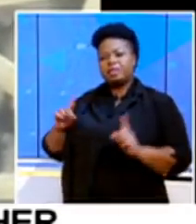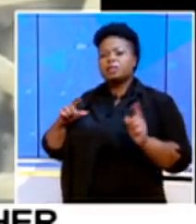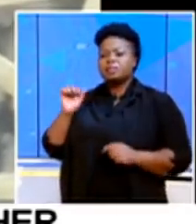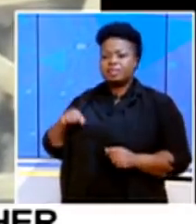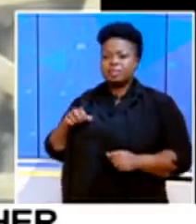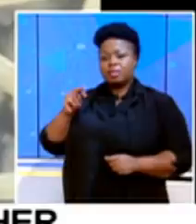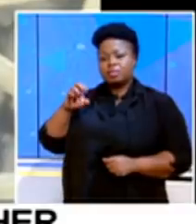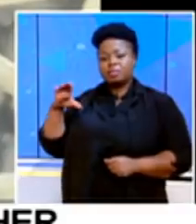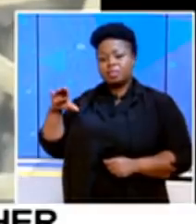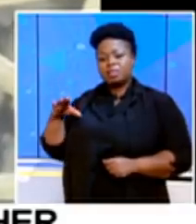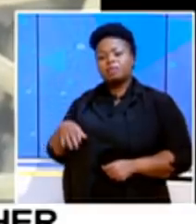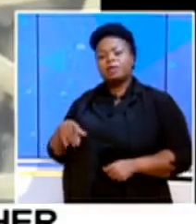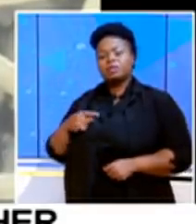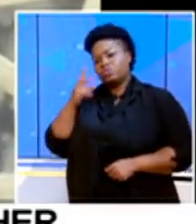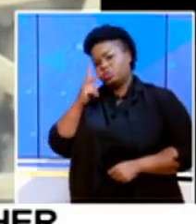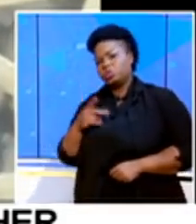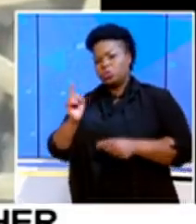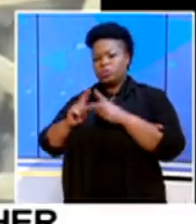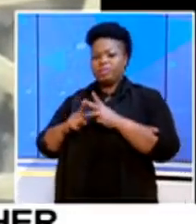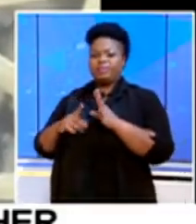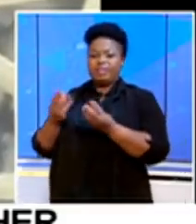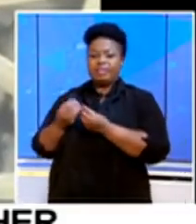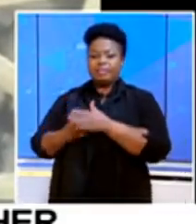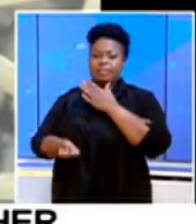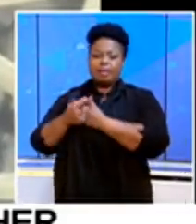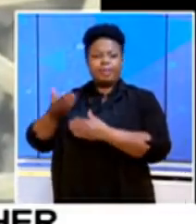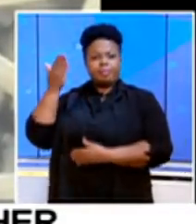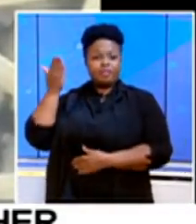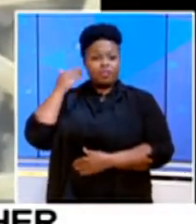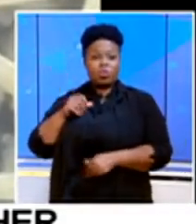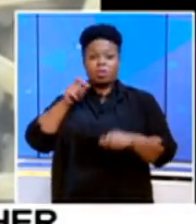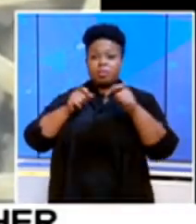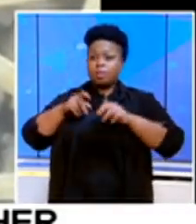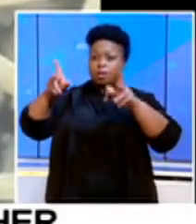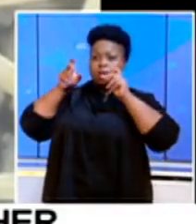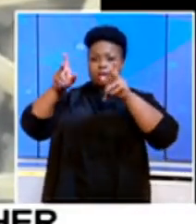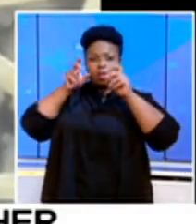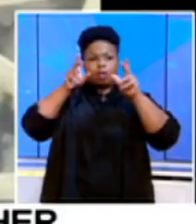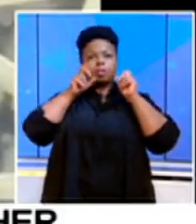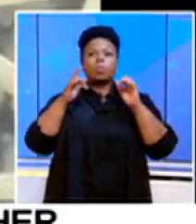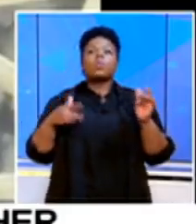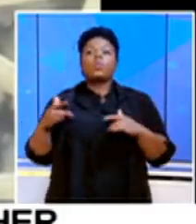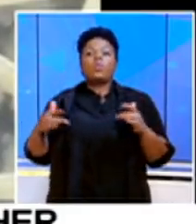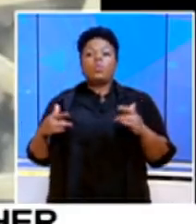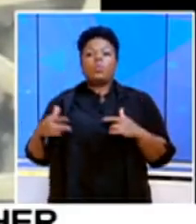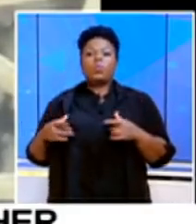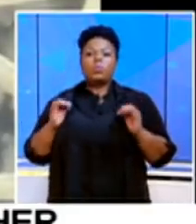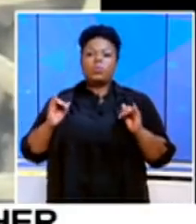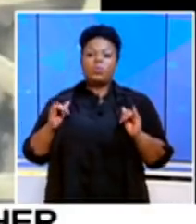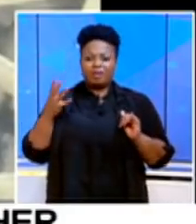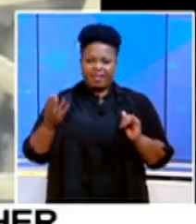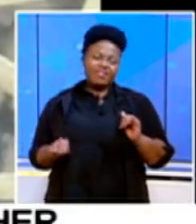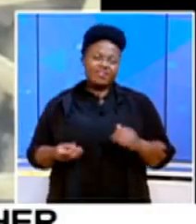NEC did observe all the things that played themselves out in the public with great concern,